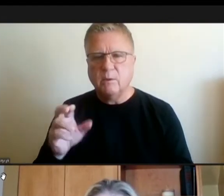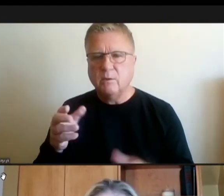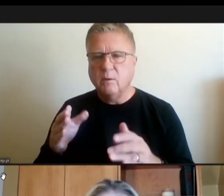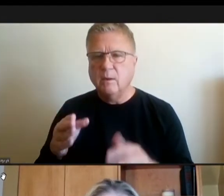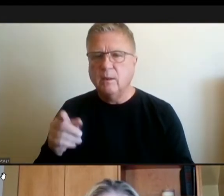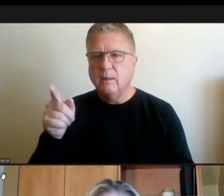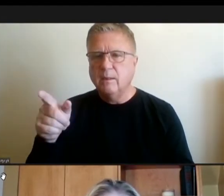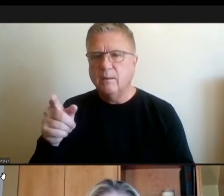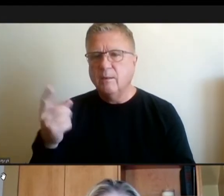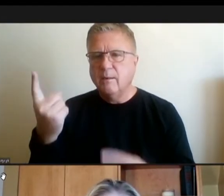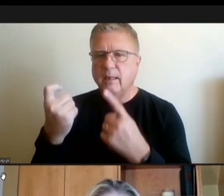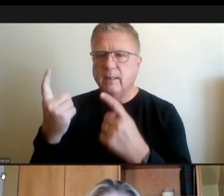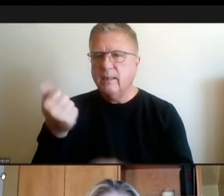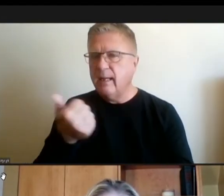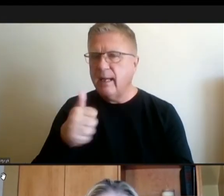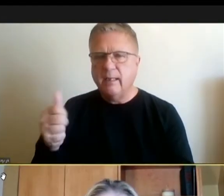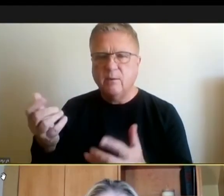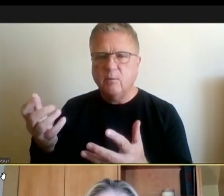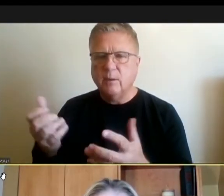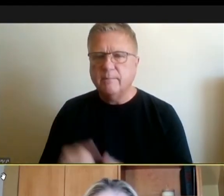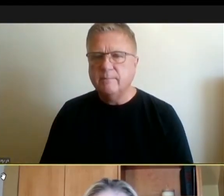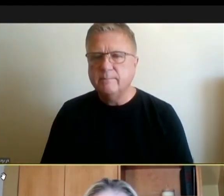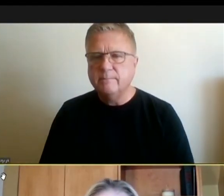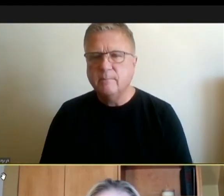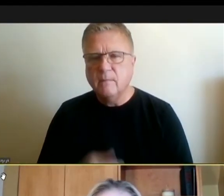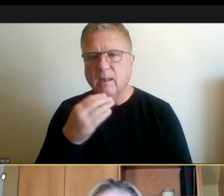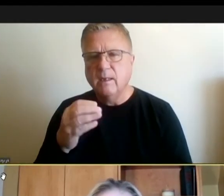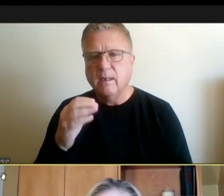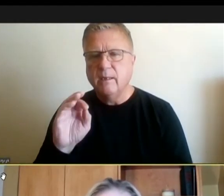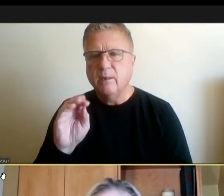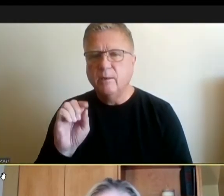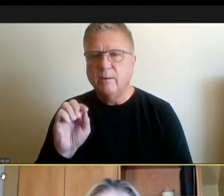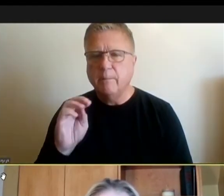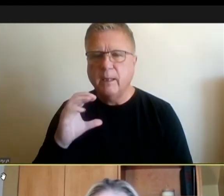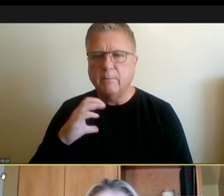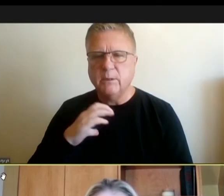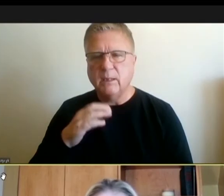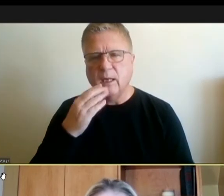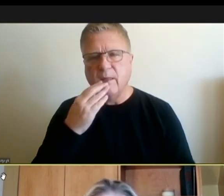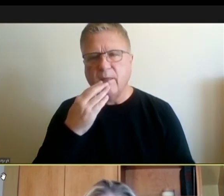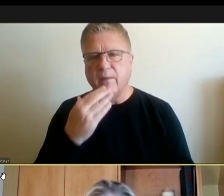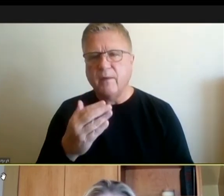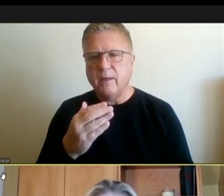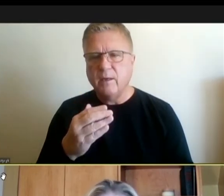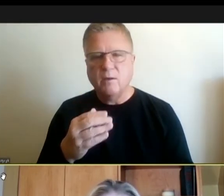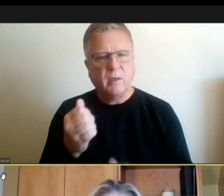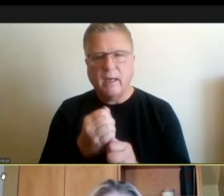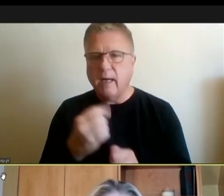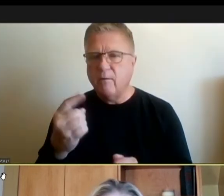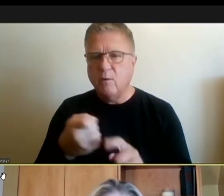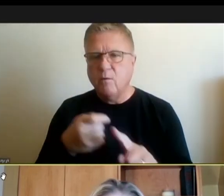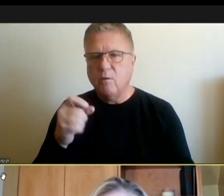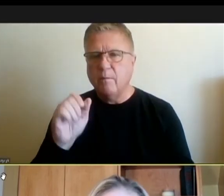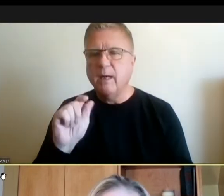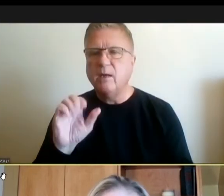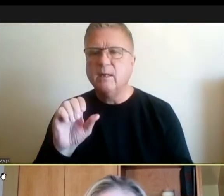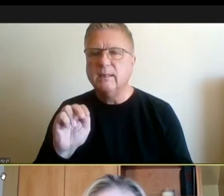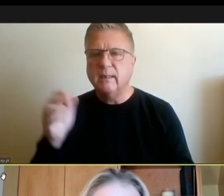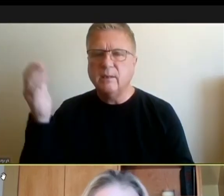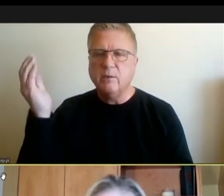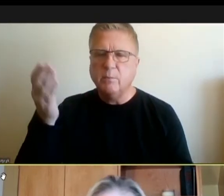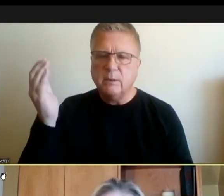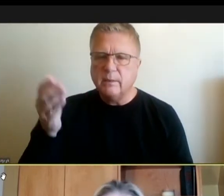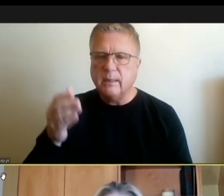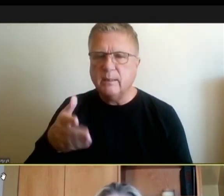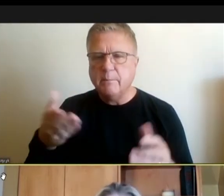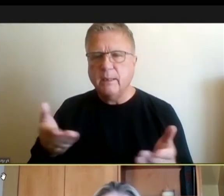ask any questions. Thank you, Madam Chair. Thank you to everyone from ALCOSAN for your presentation, for being